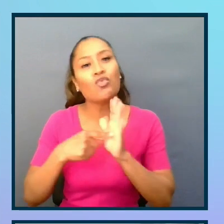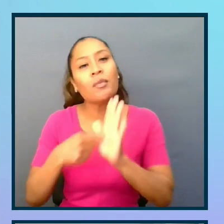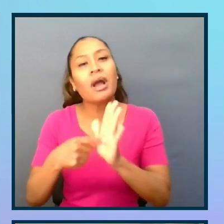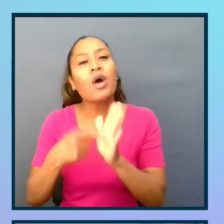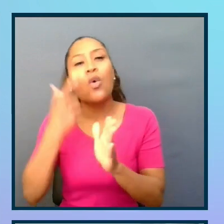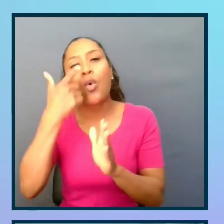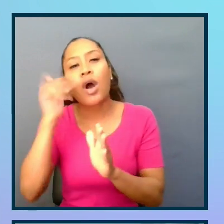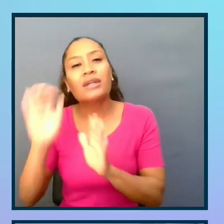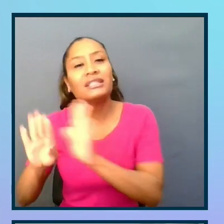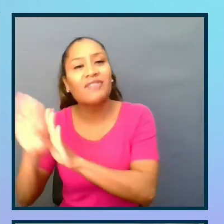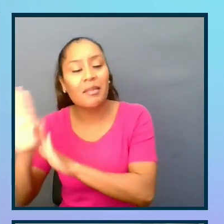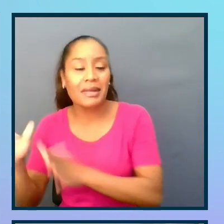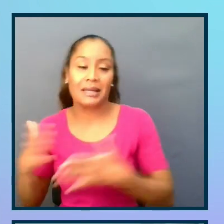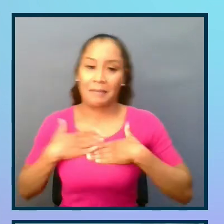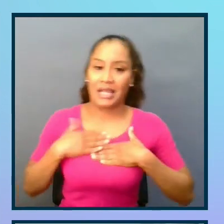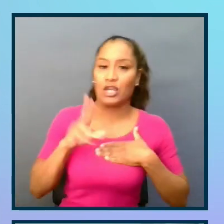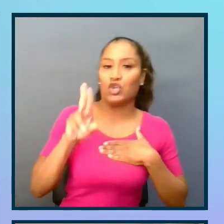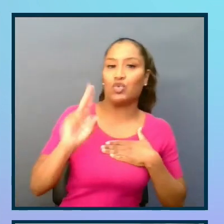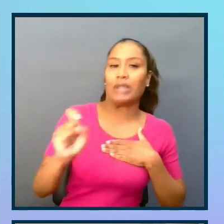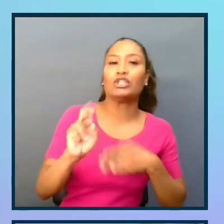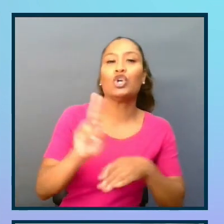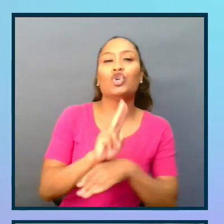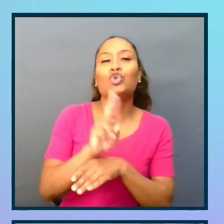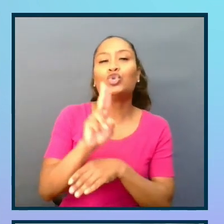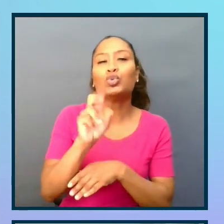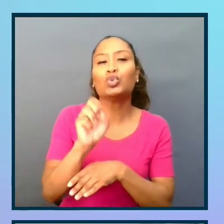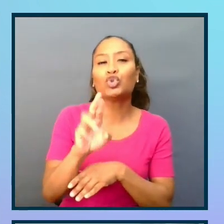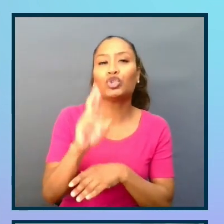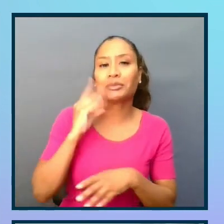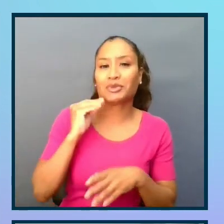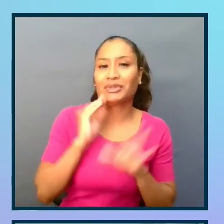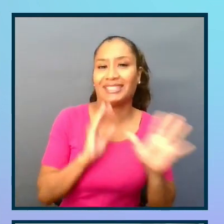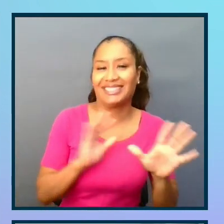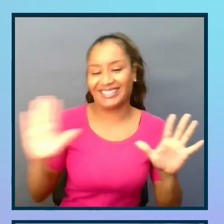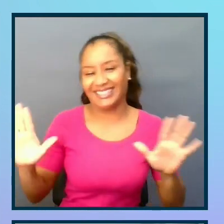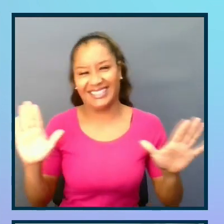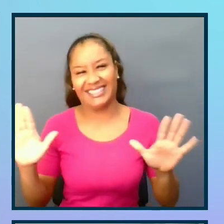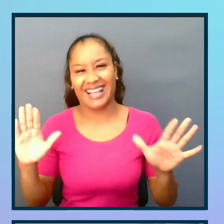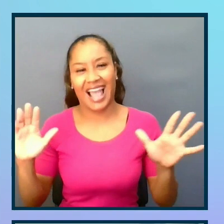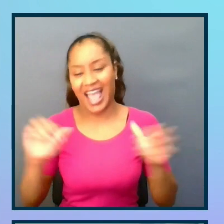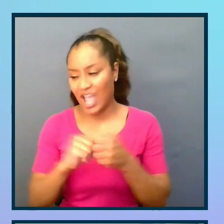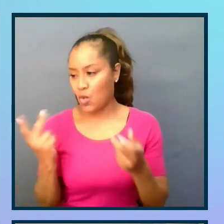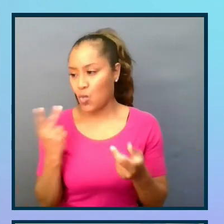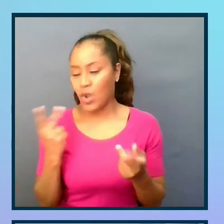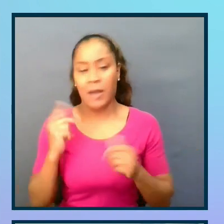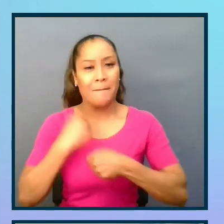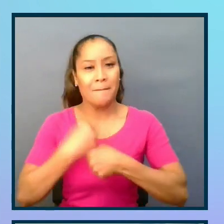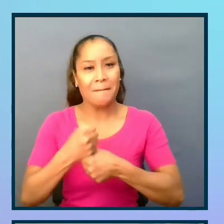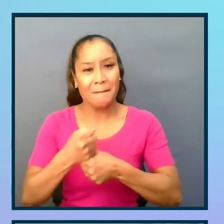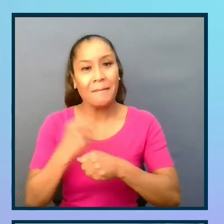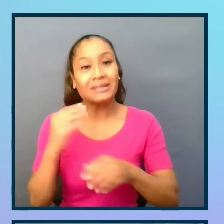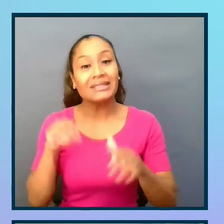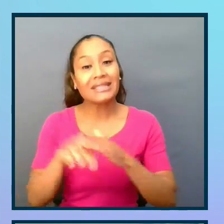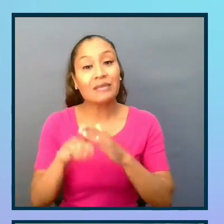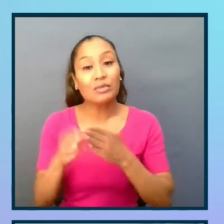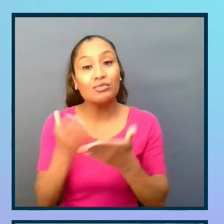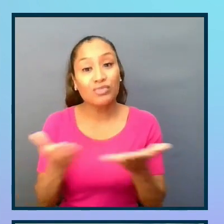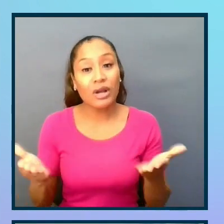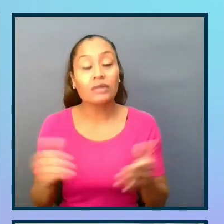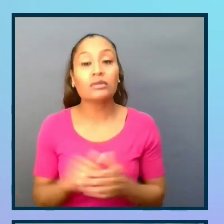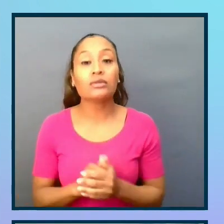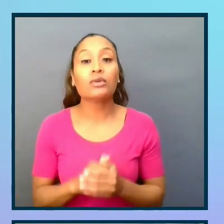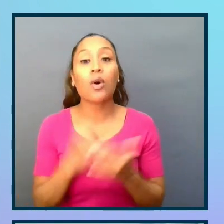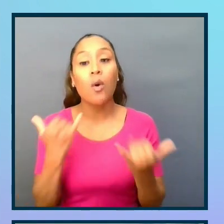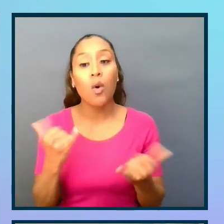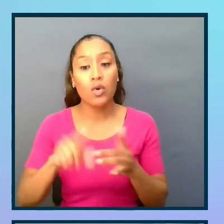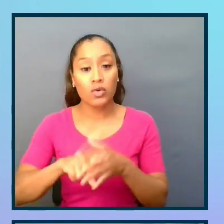and myself, the user experience side, and how we build accessible products. So to get